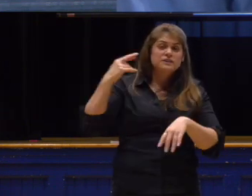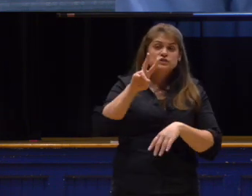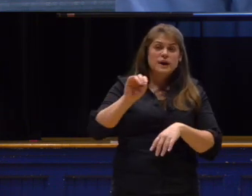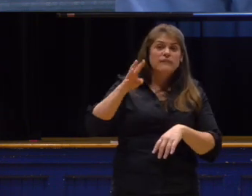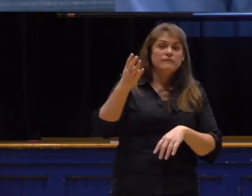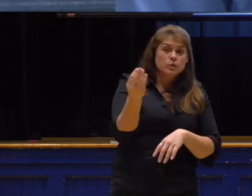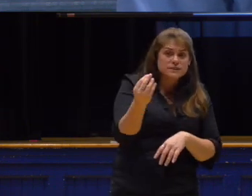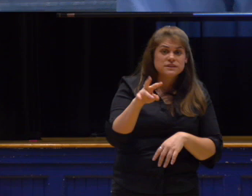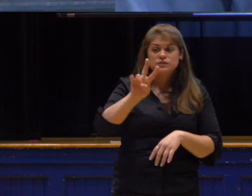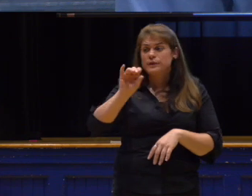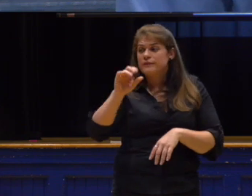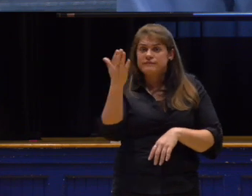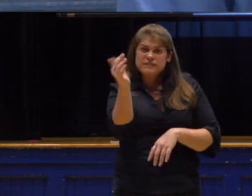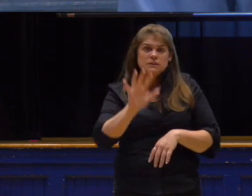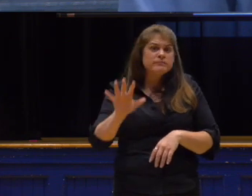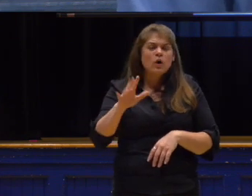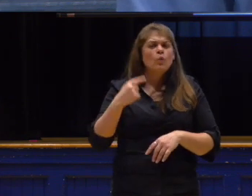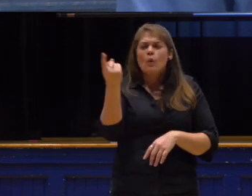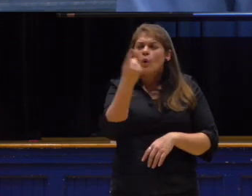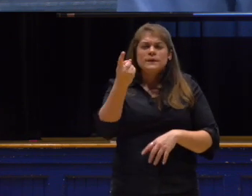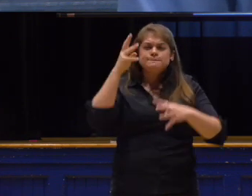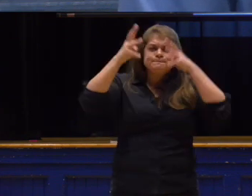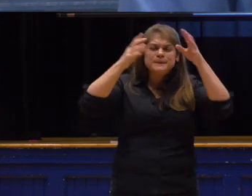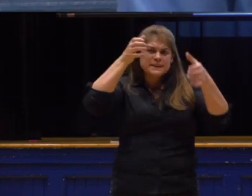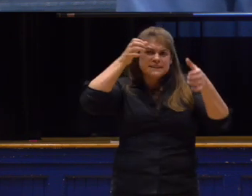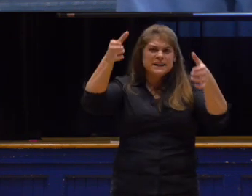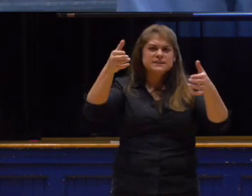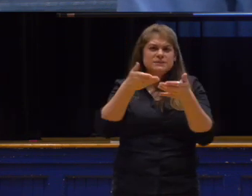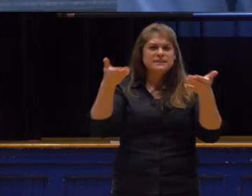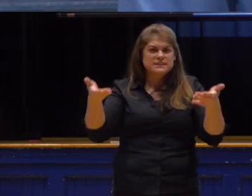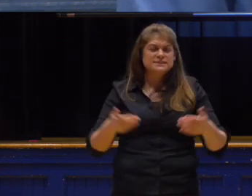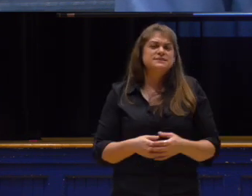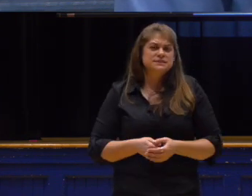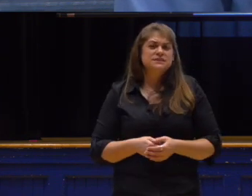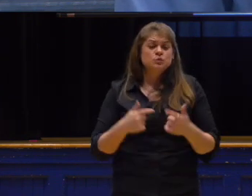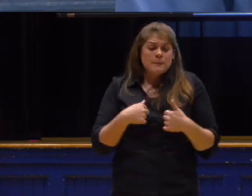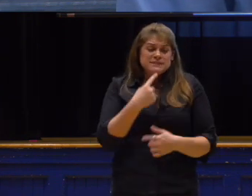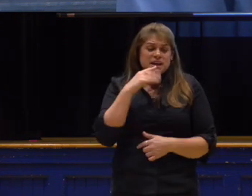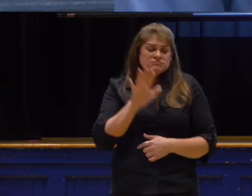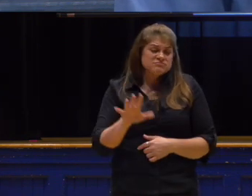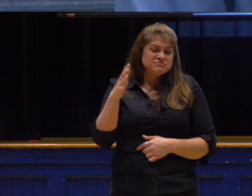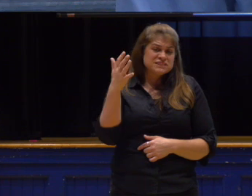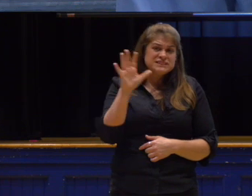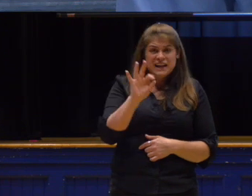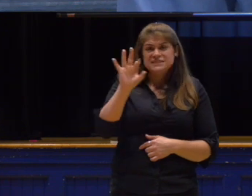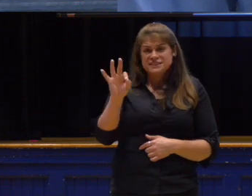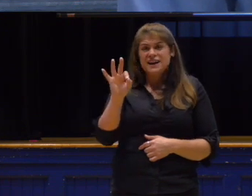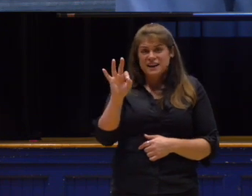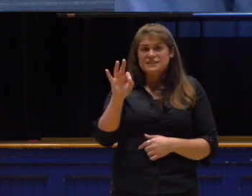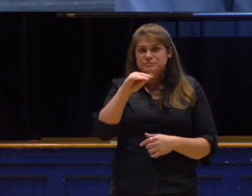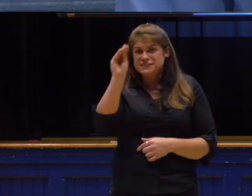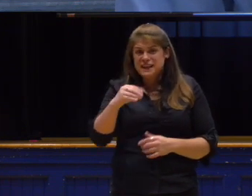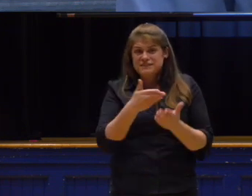or 15 were concept stuff. So I'm going to say that 99% of the things that are in this project